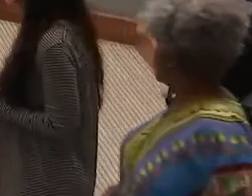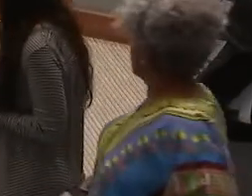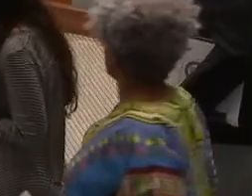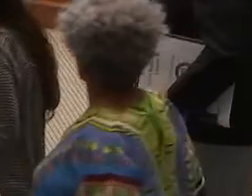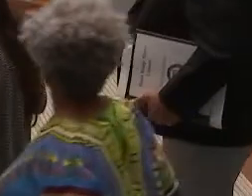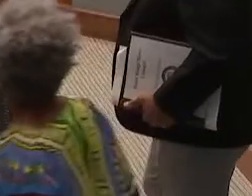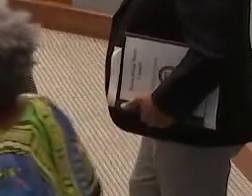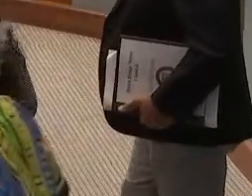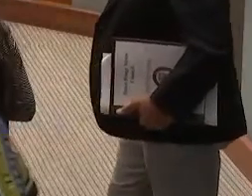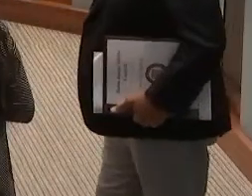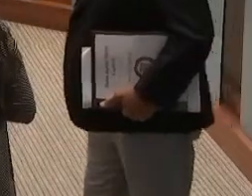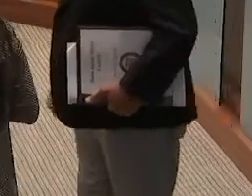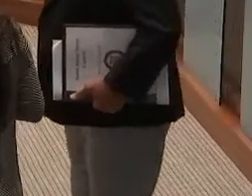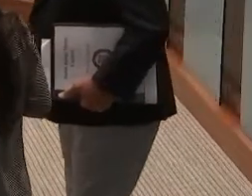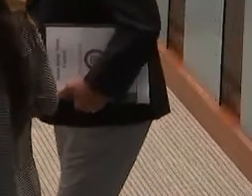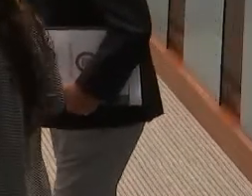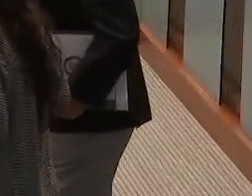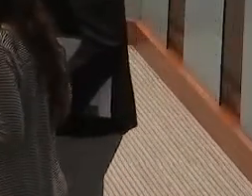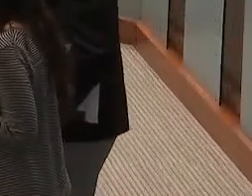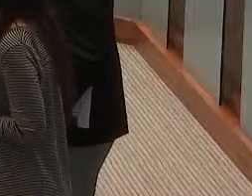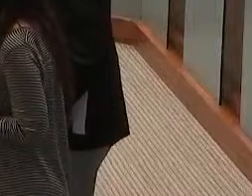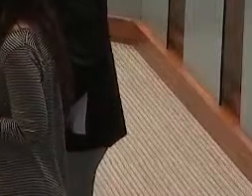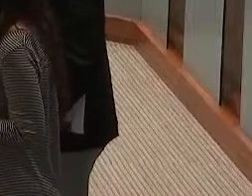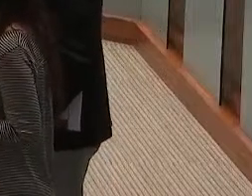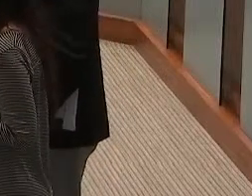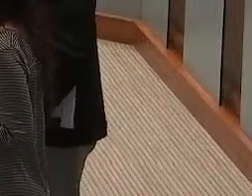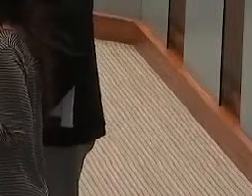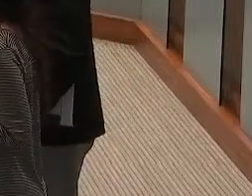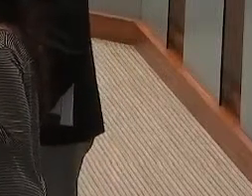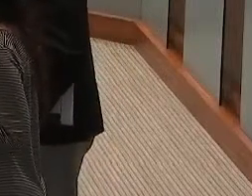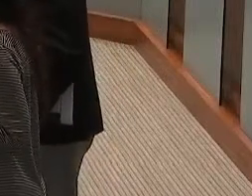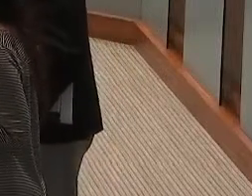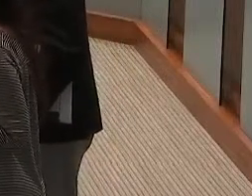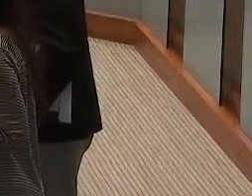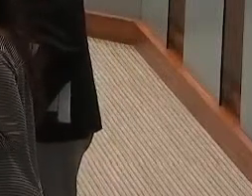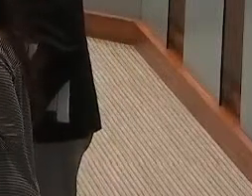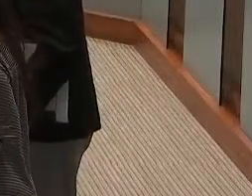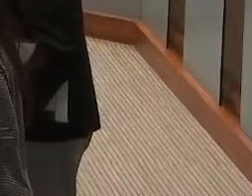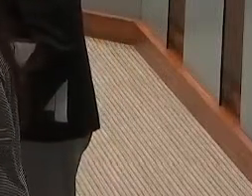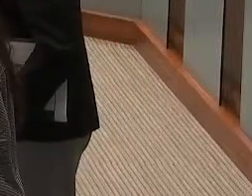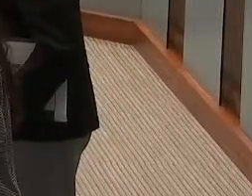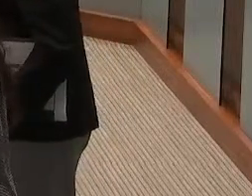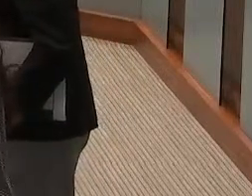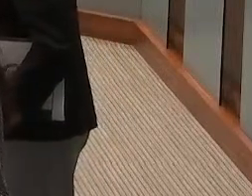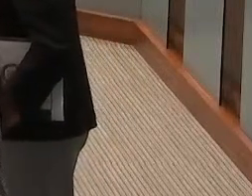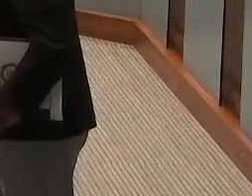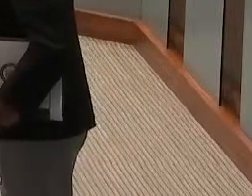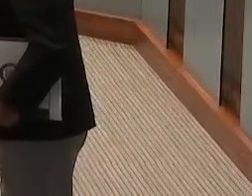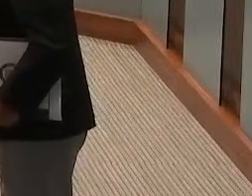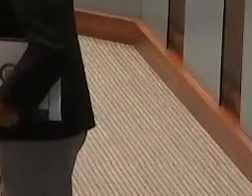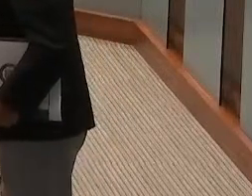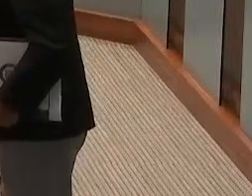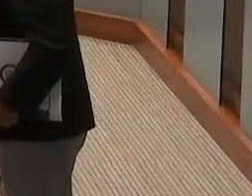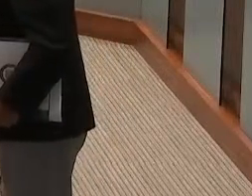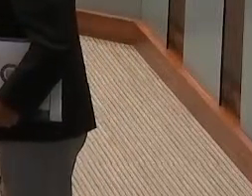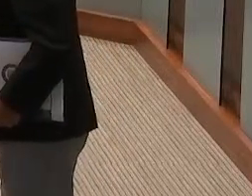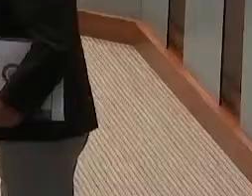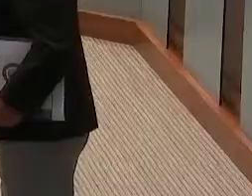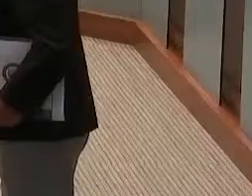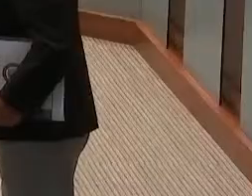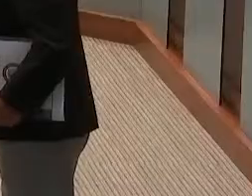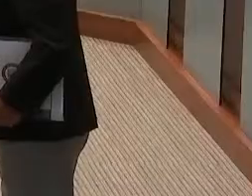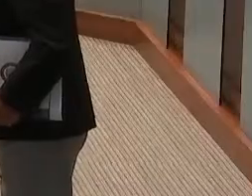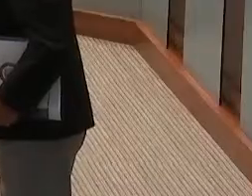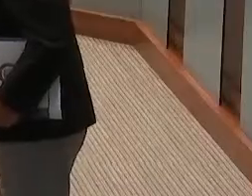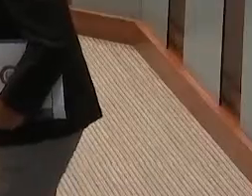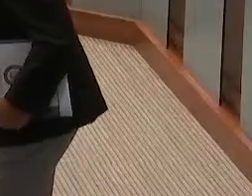be there, and some other folks in the house, but we're gonna have a great time. Rain, snow, sleet, or hurricane,